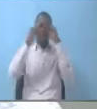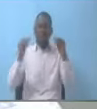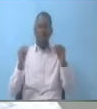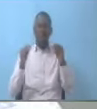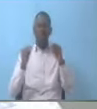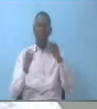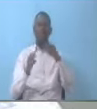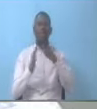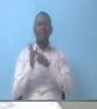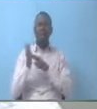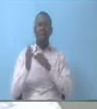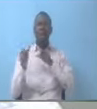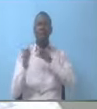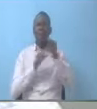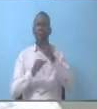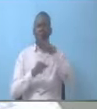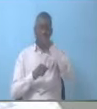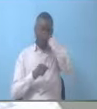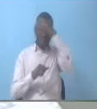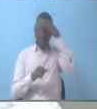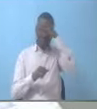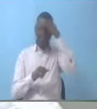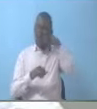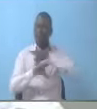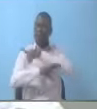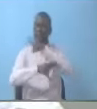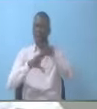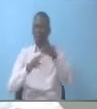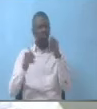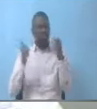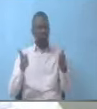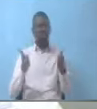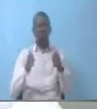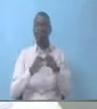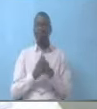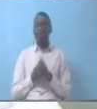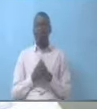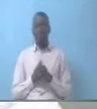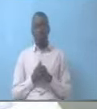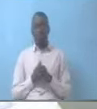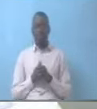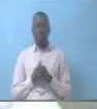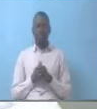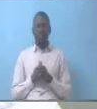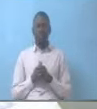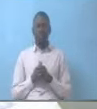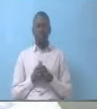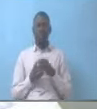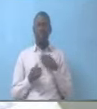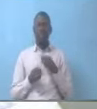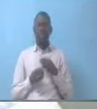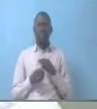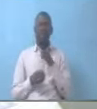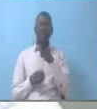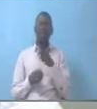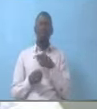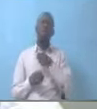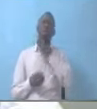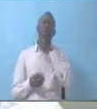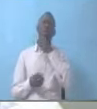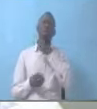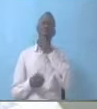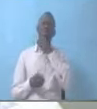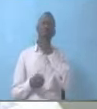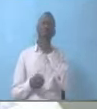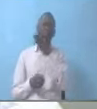ñëk bi nak moy won liggéey kay bobu nak dañ soxla won liggéey kay bo xamne bu neex liggéeyé la. than that provided by the old stone and lime